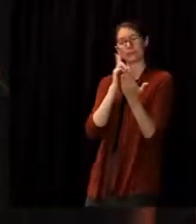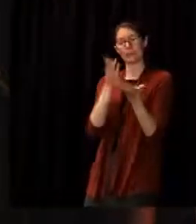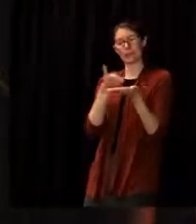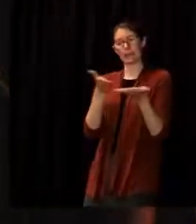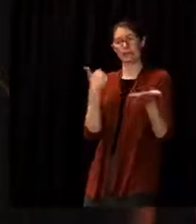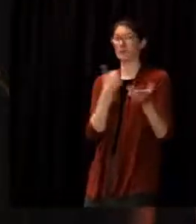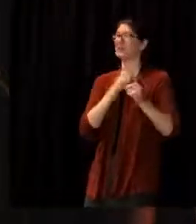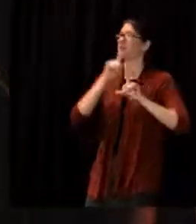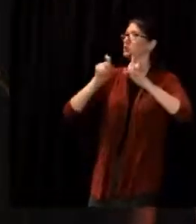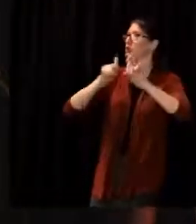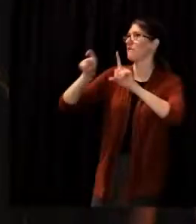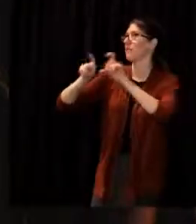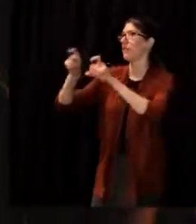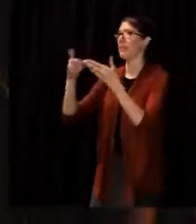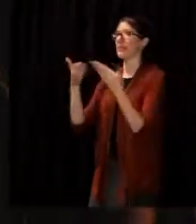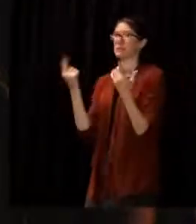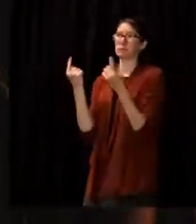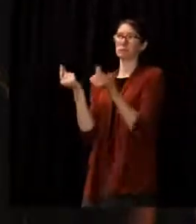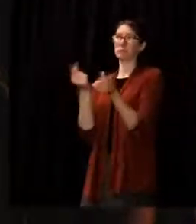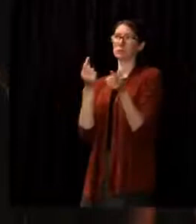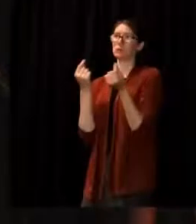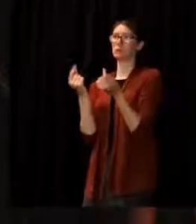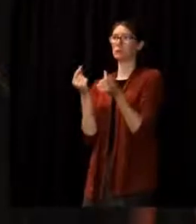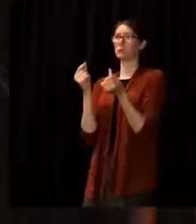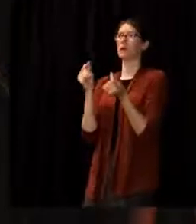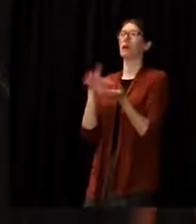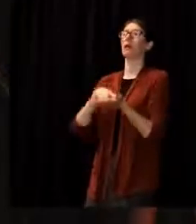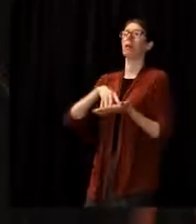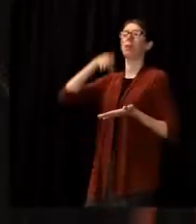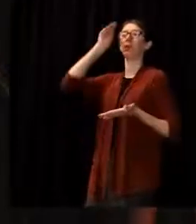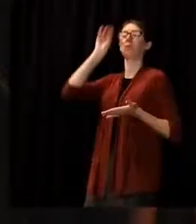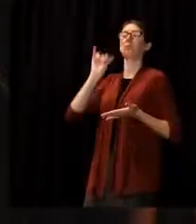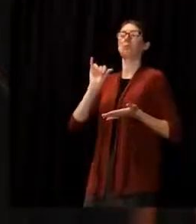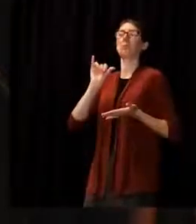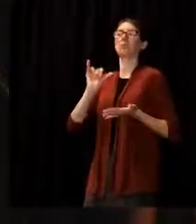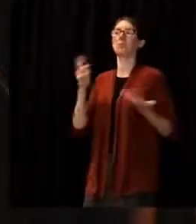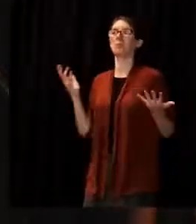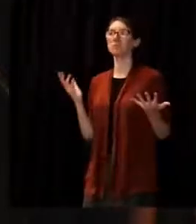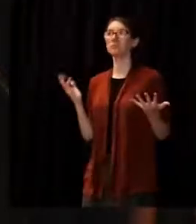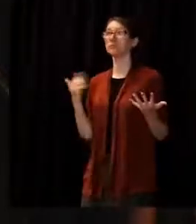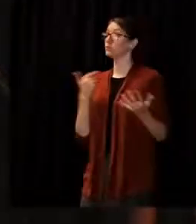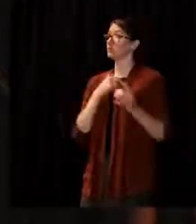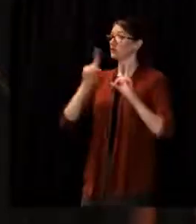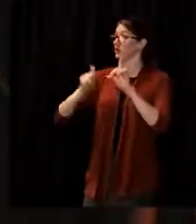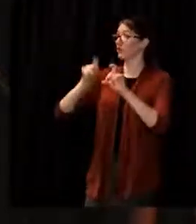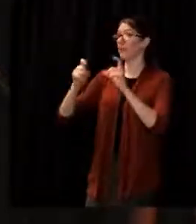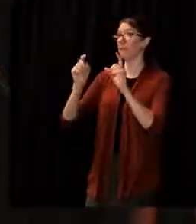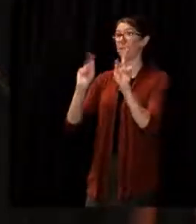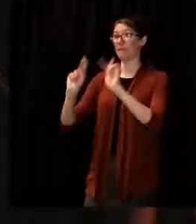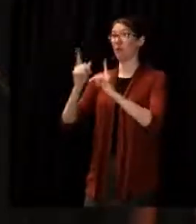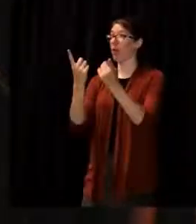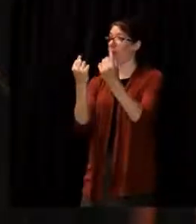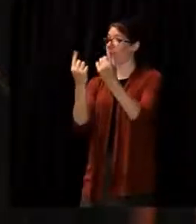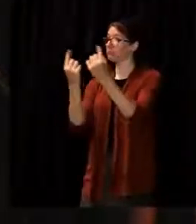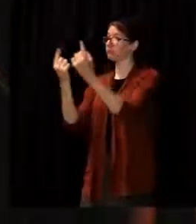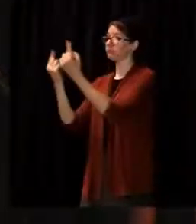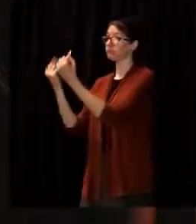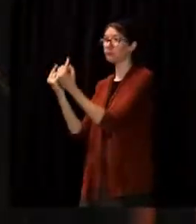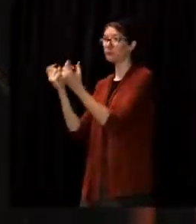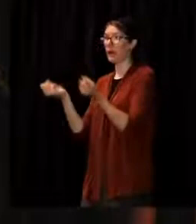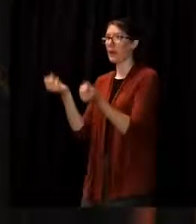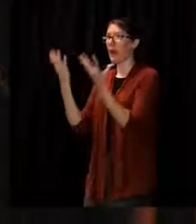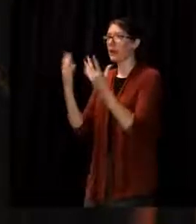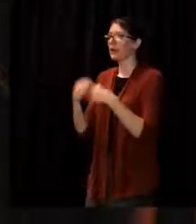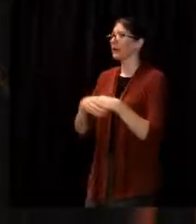we surveyed, some of the things that we did, and what we found out. But we surveyed our attendance, we surveyed the giving data, the